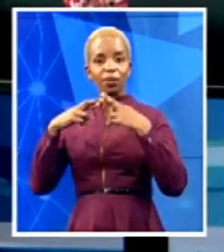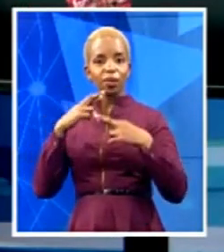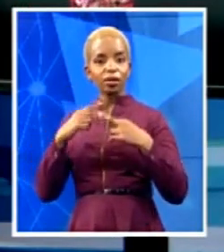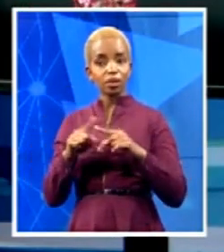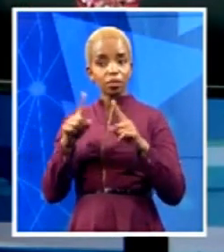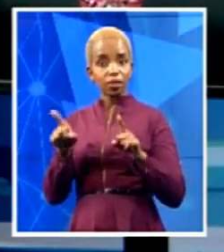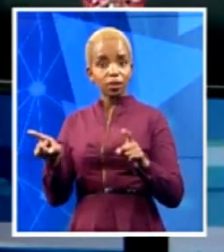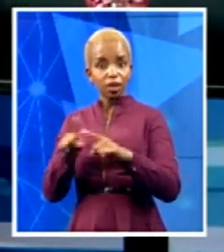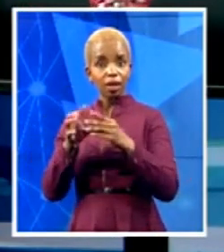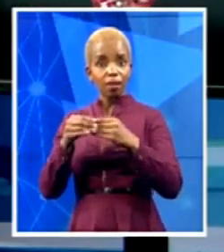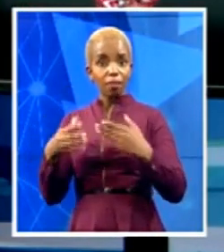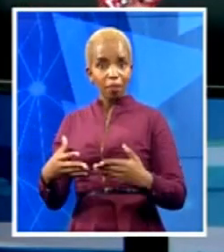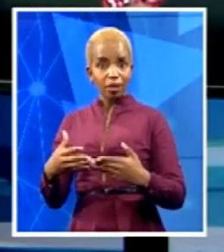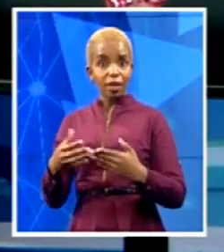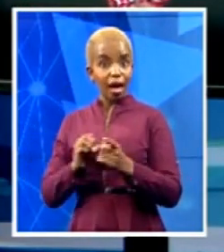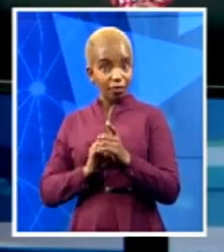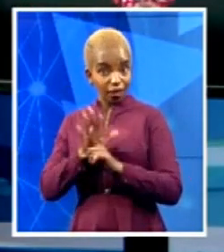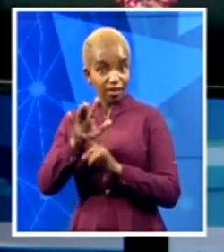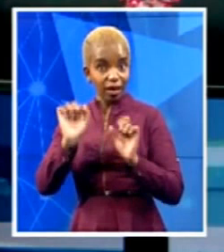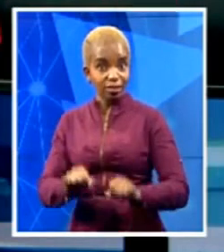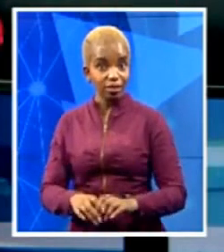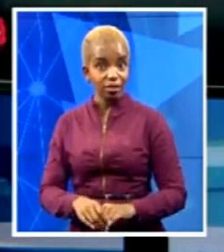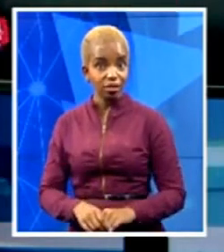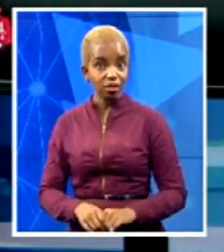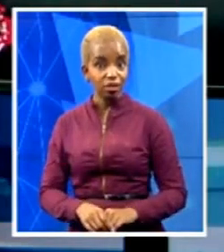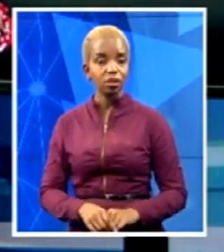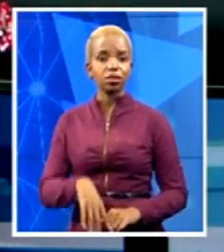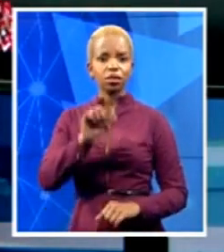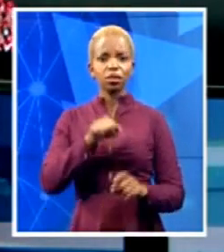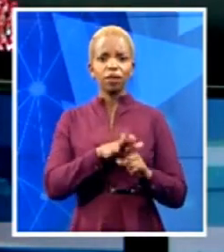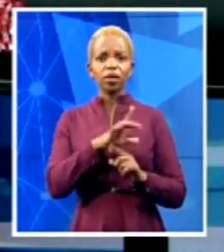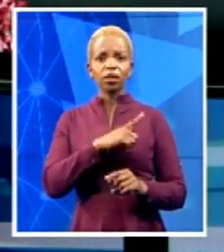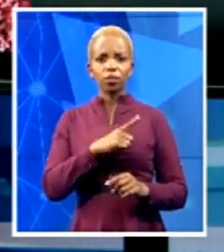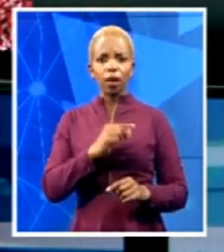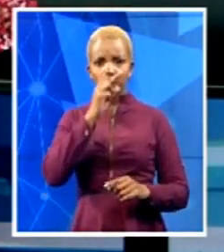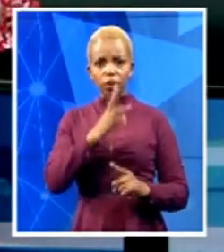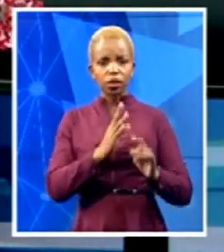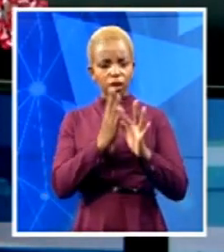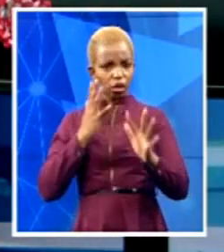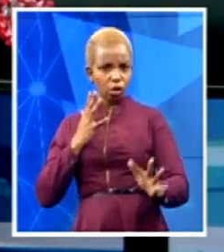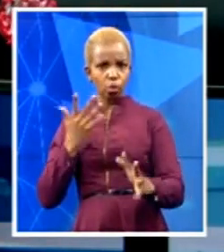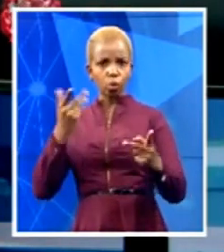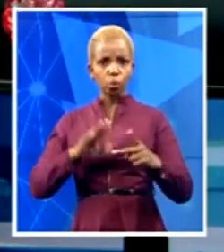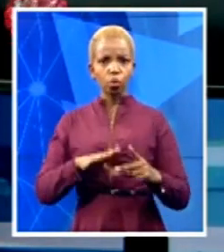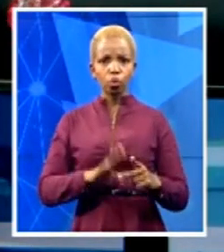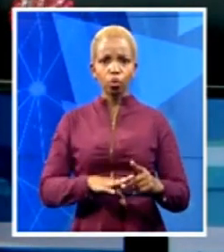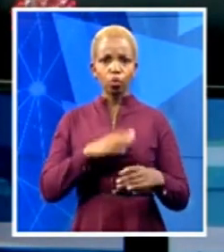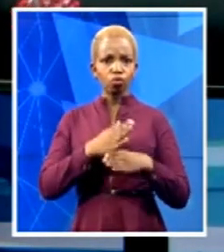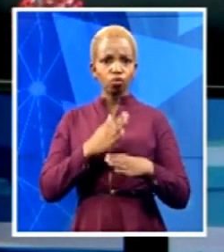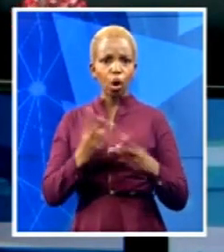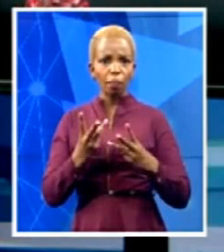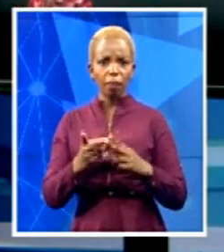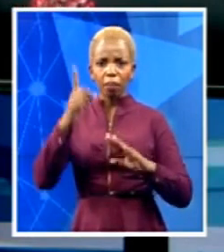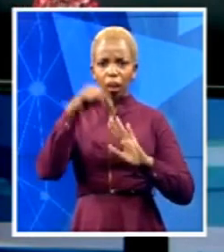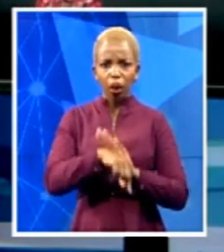Significantly, because we see the queues, we see the pain, jobs are already being lost. Many of our members are no longer even paying their